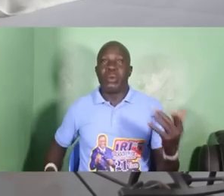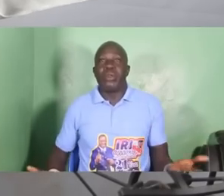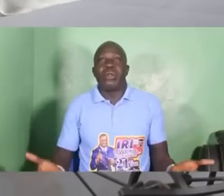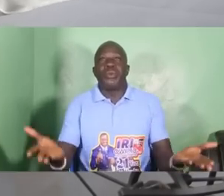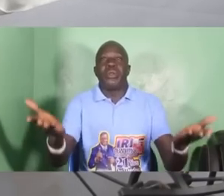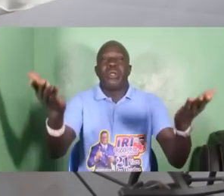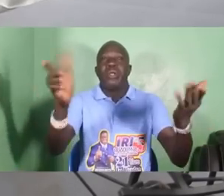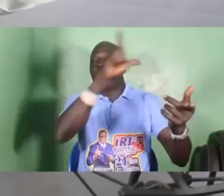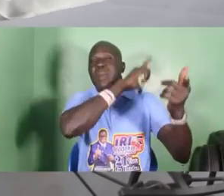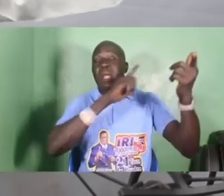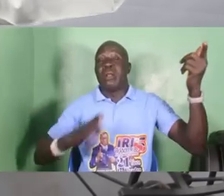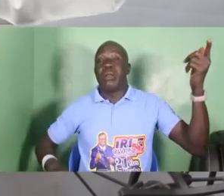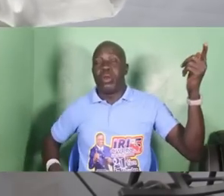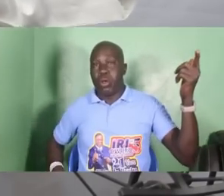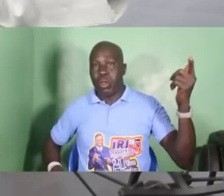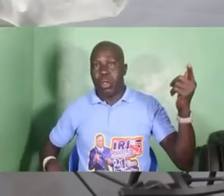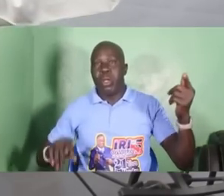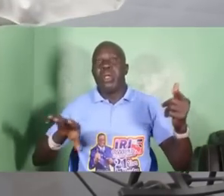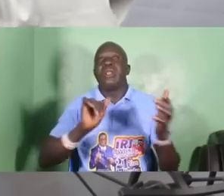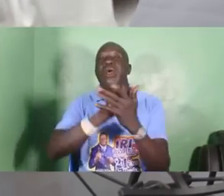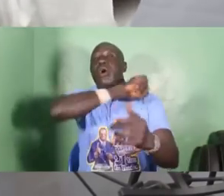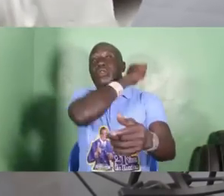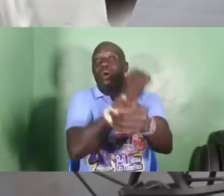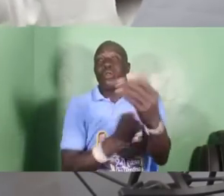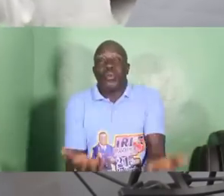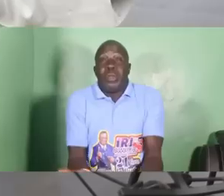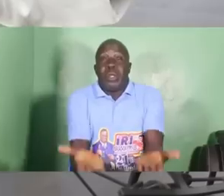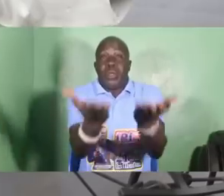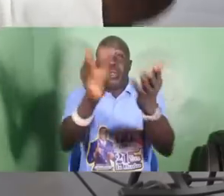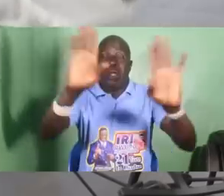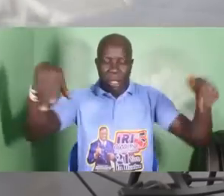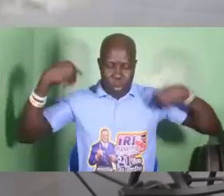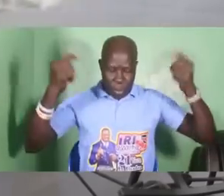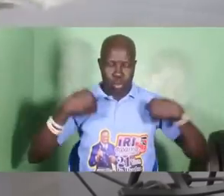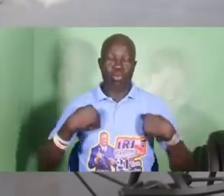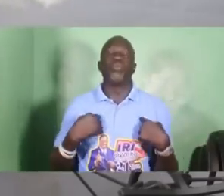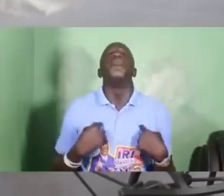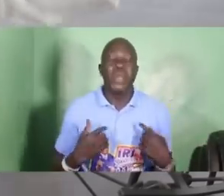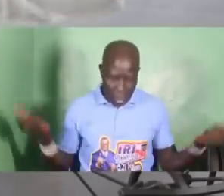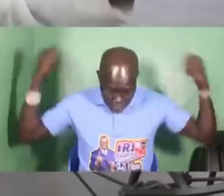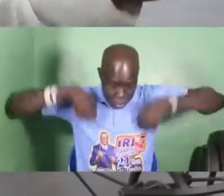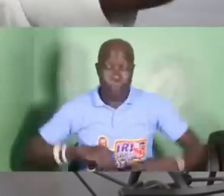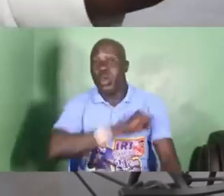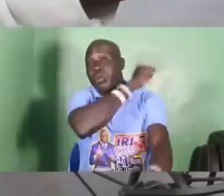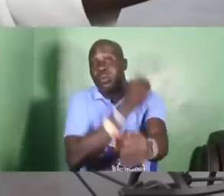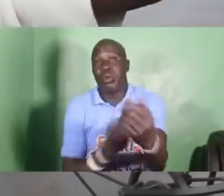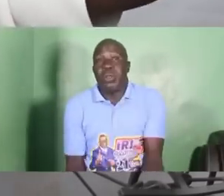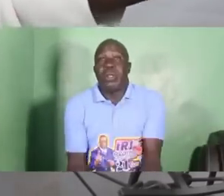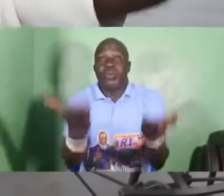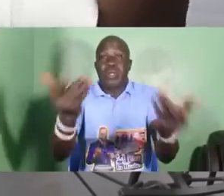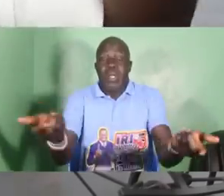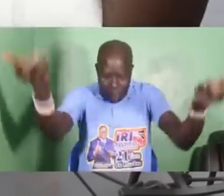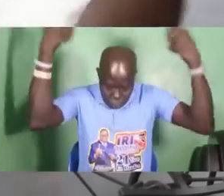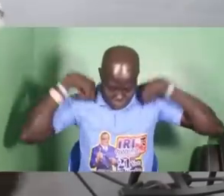raise up your twins olorun me my lord I say igbedide authority of upliftment empower me with the power I say igbedide authority of